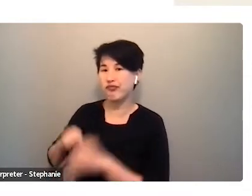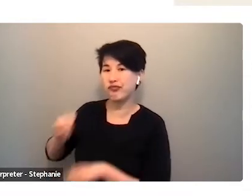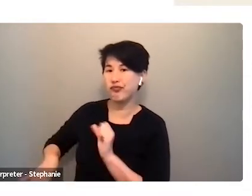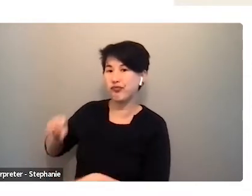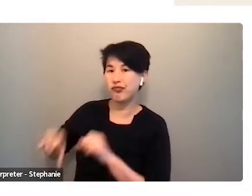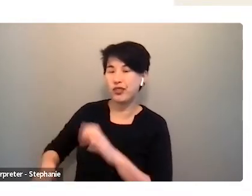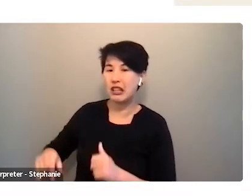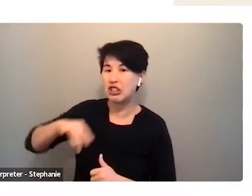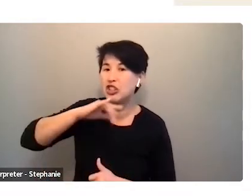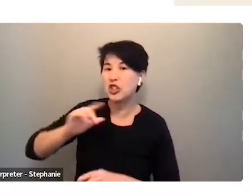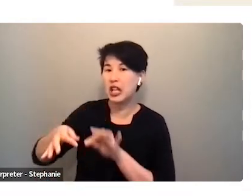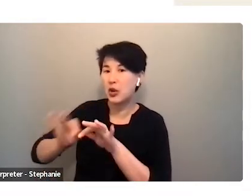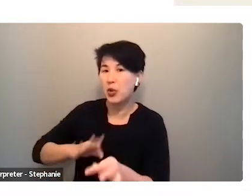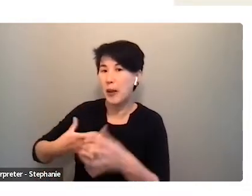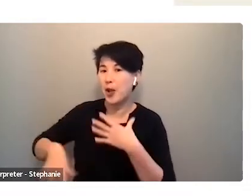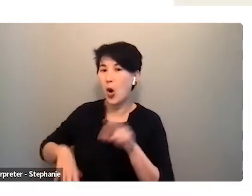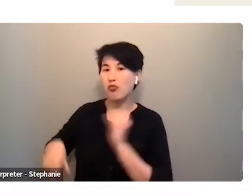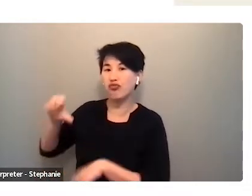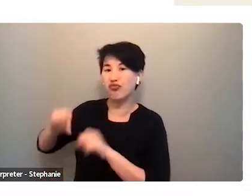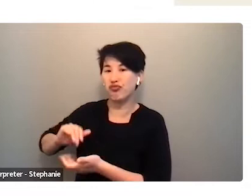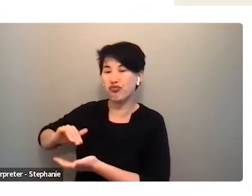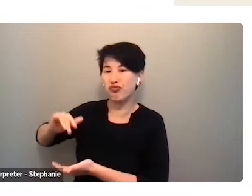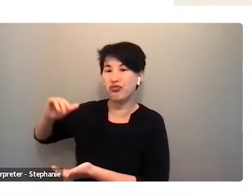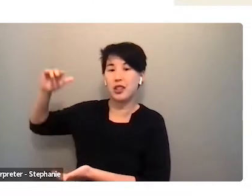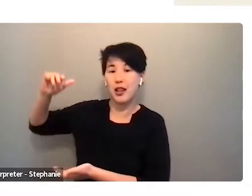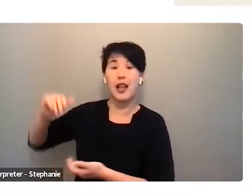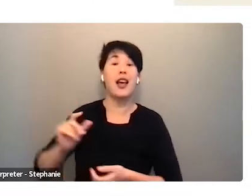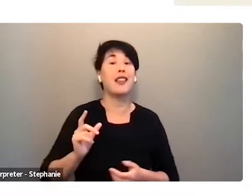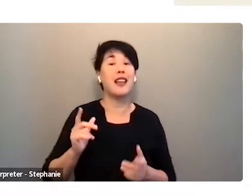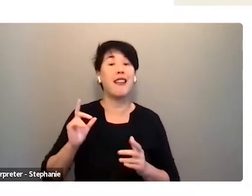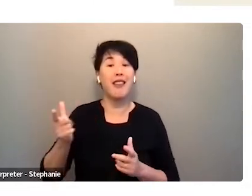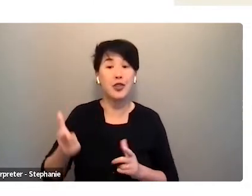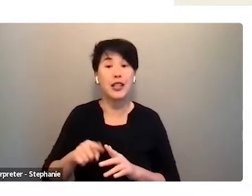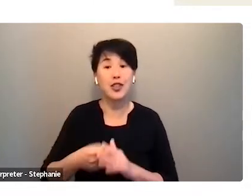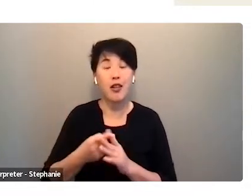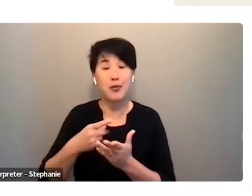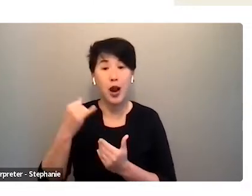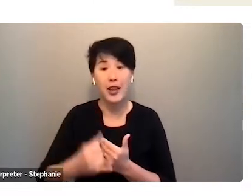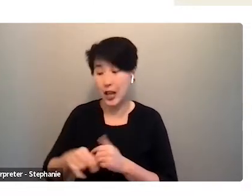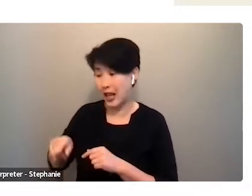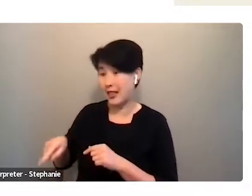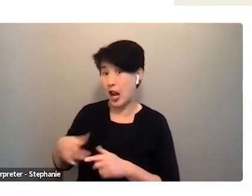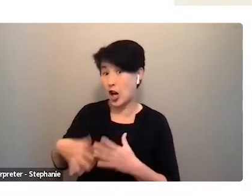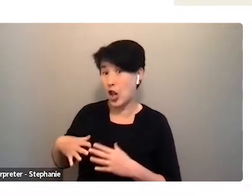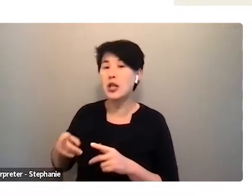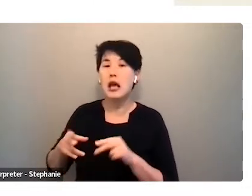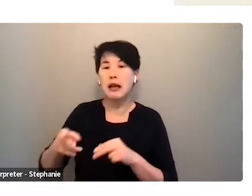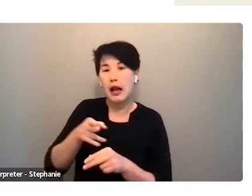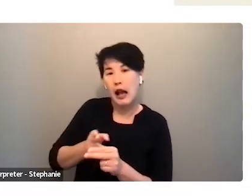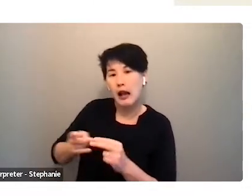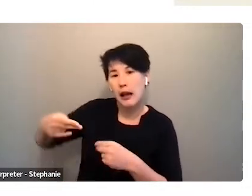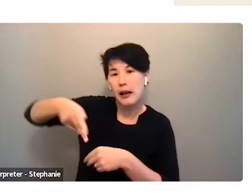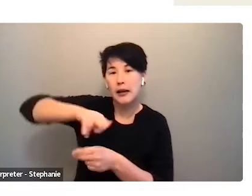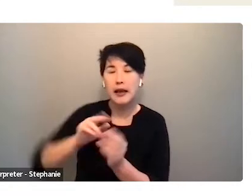ripped clothes, and then eventually started working on a project where I started to just cut them up into tiny little pieces, because I'd